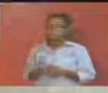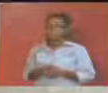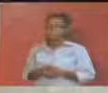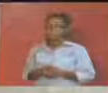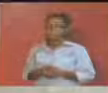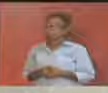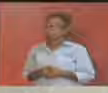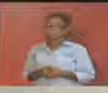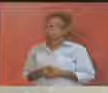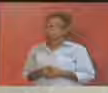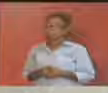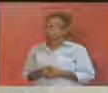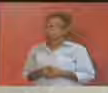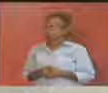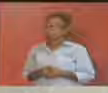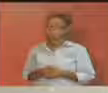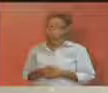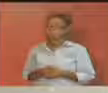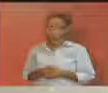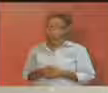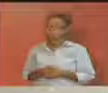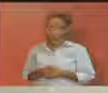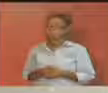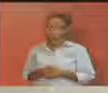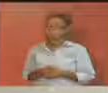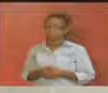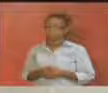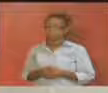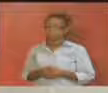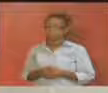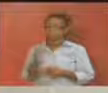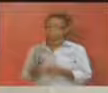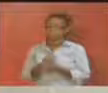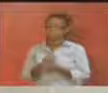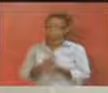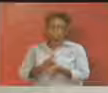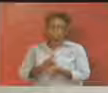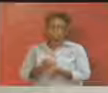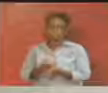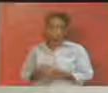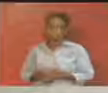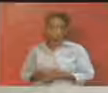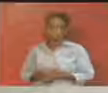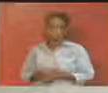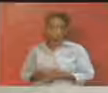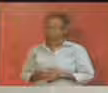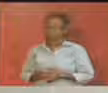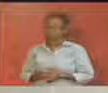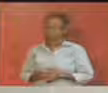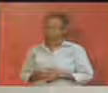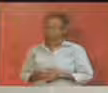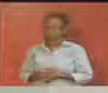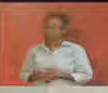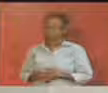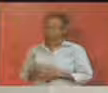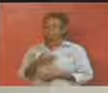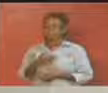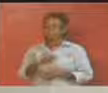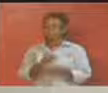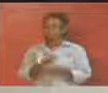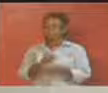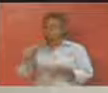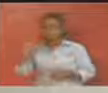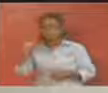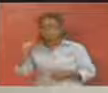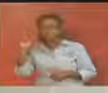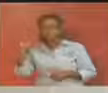course the other member of the panel, Dr. Parasram. Stephen Cummings here, 98.1